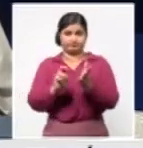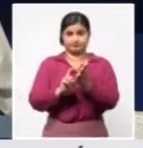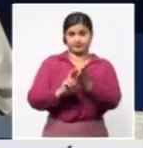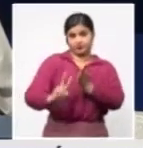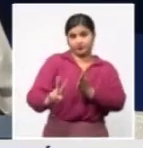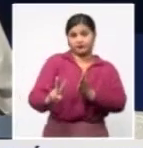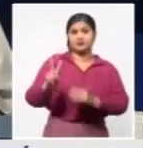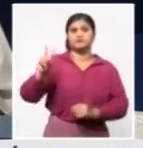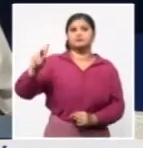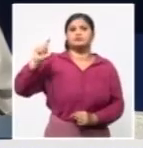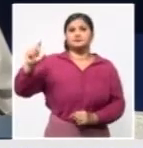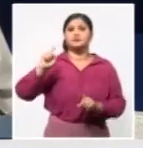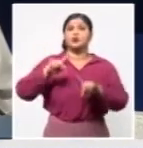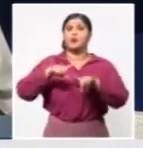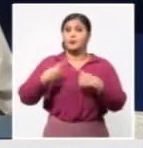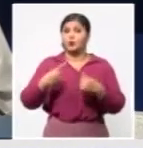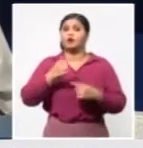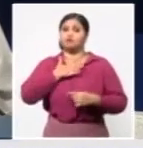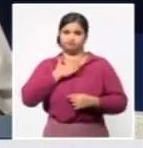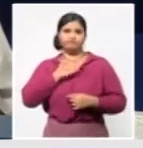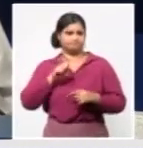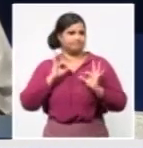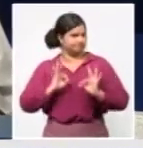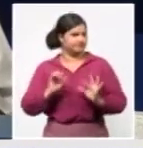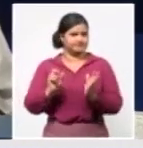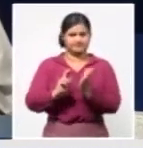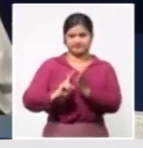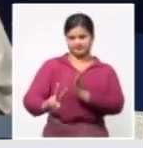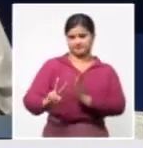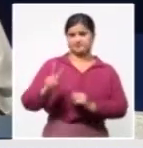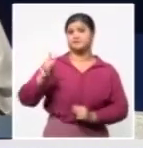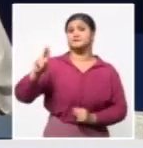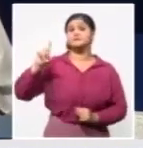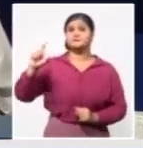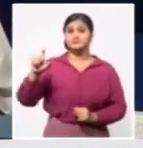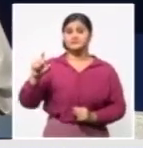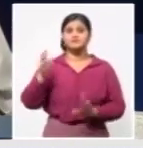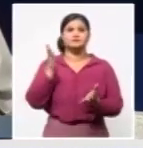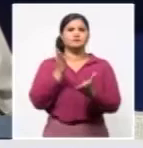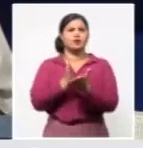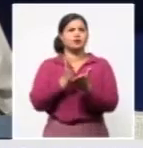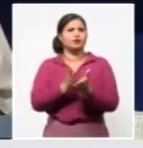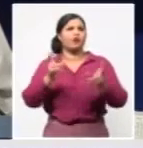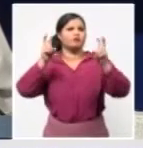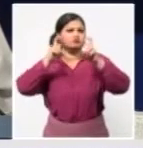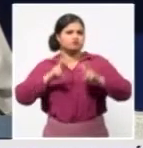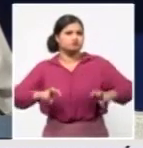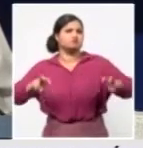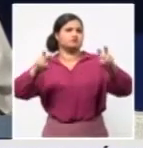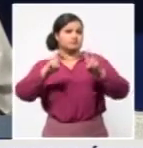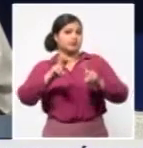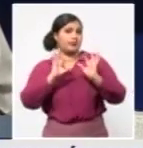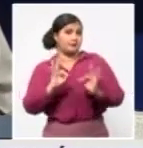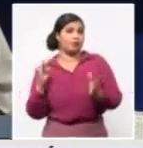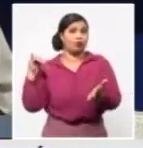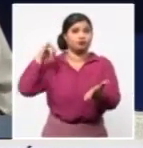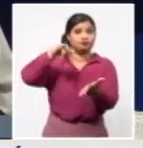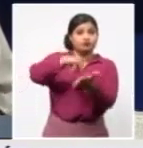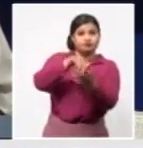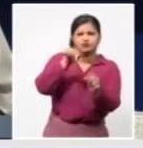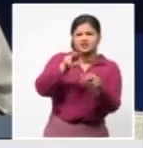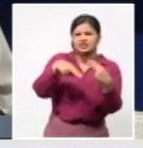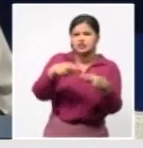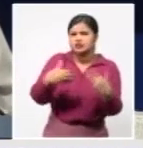15 days, the rate has increased to 72.5%, and every day I give this information to